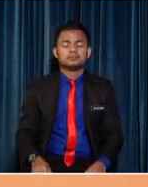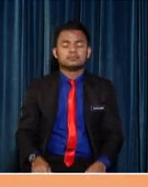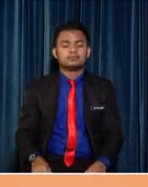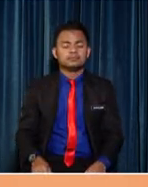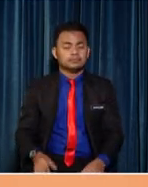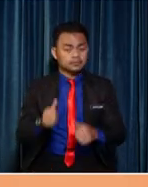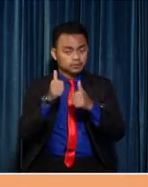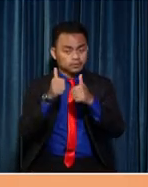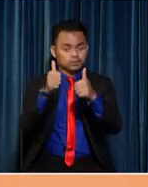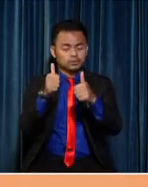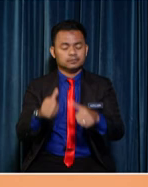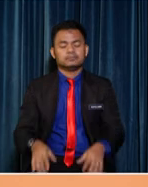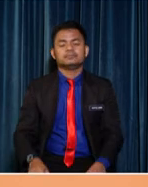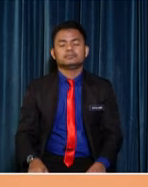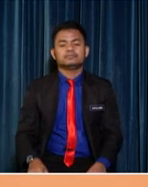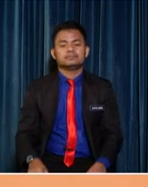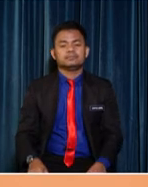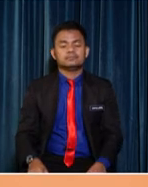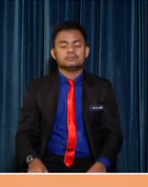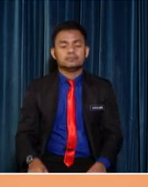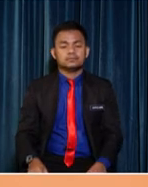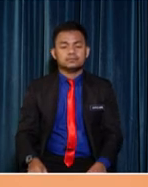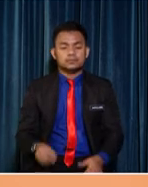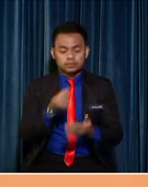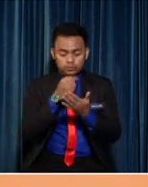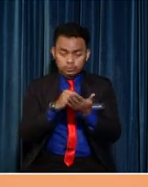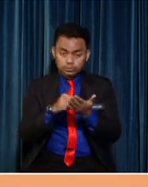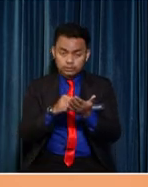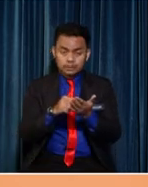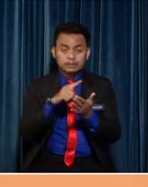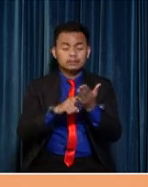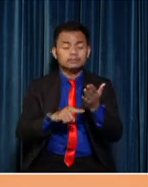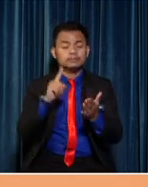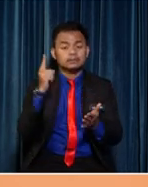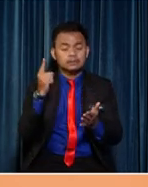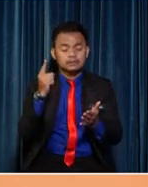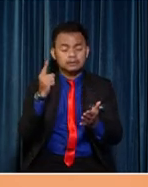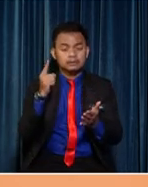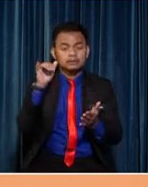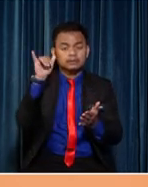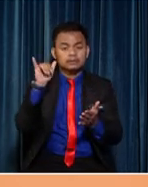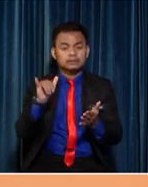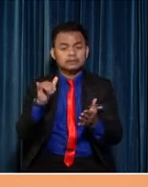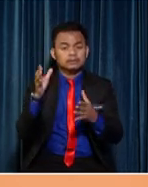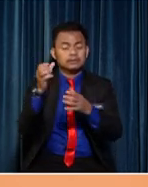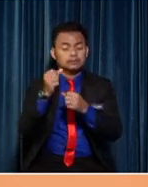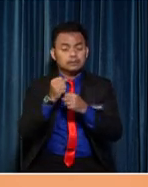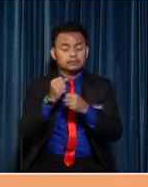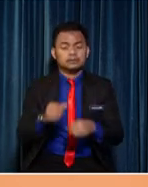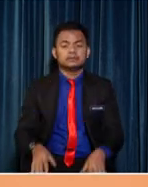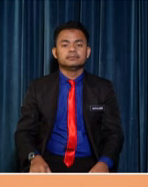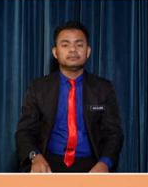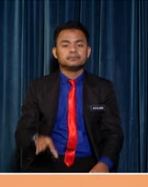Very good. We write a statement from the information given. 6 meters